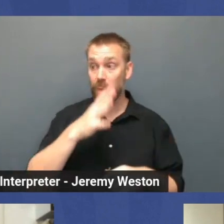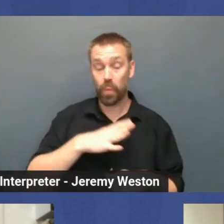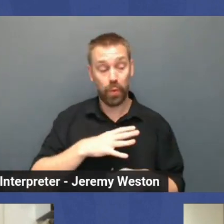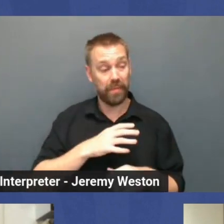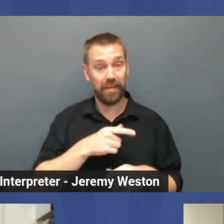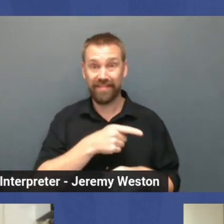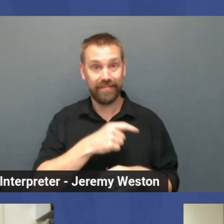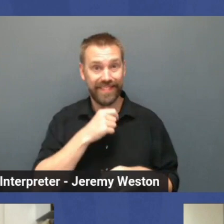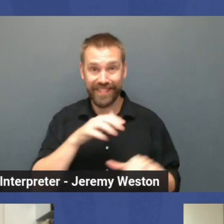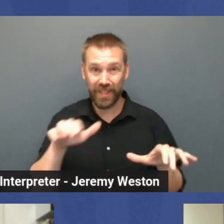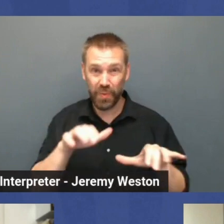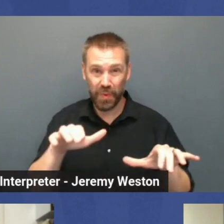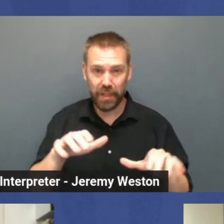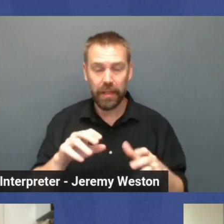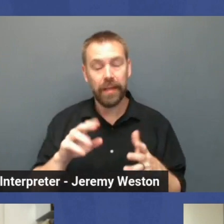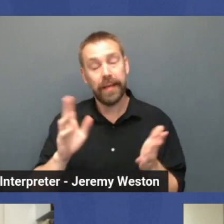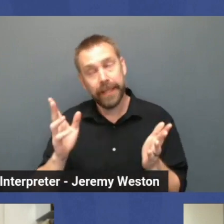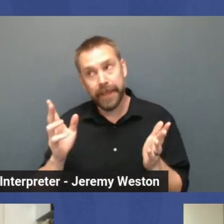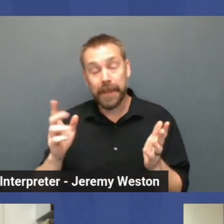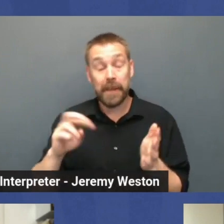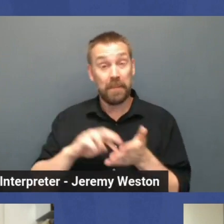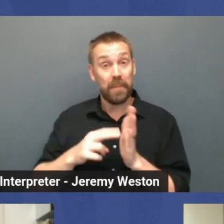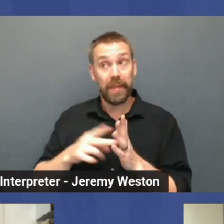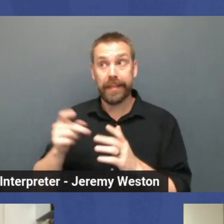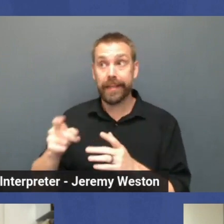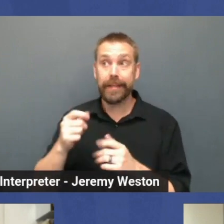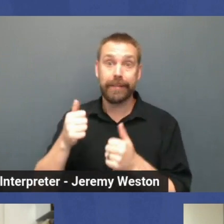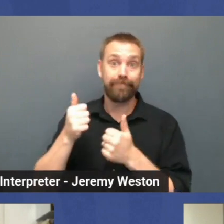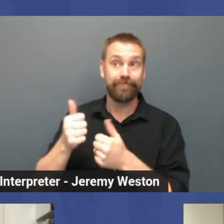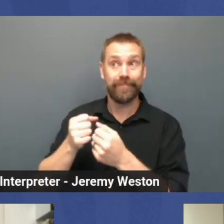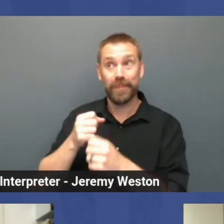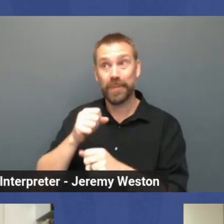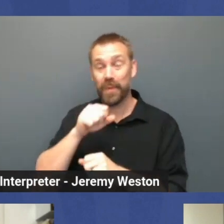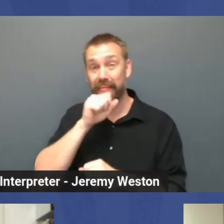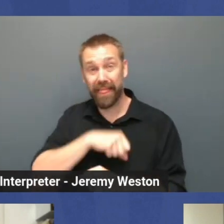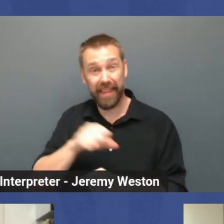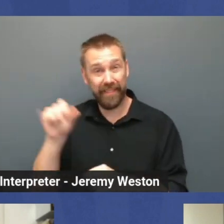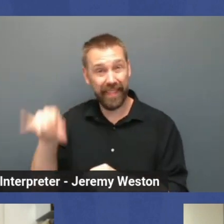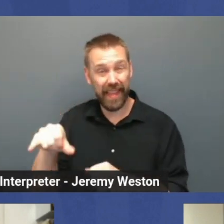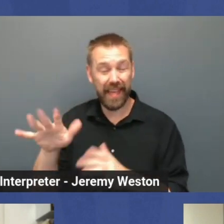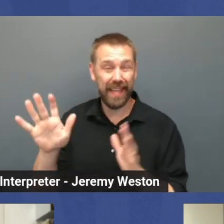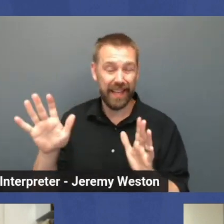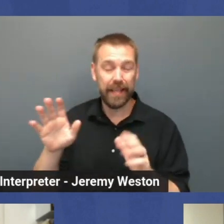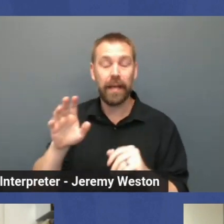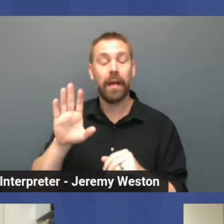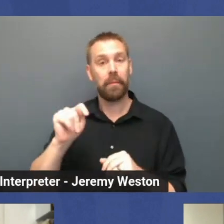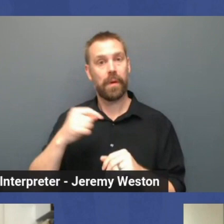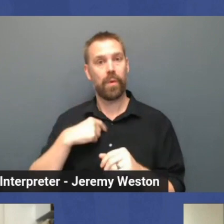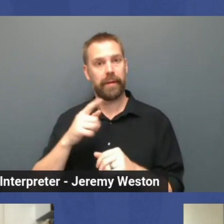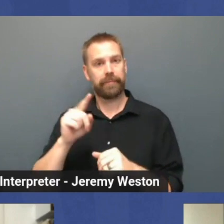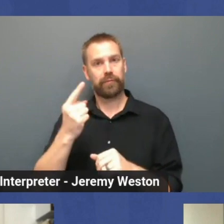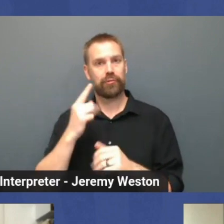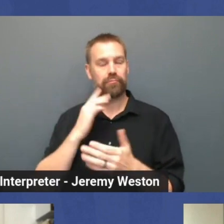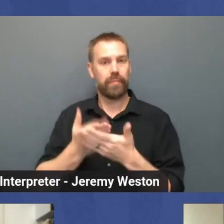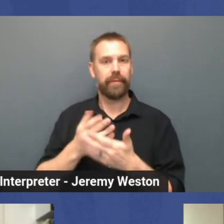like, we love that they're doing it, but it is to say, when I first got here in my FYE class, which is first year experience, they put all the first years